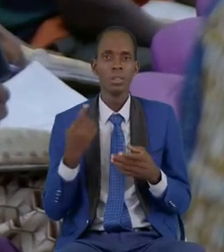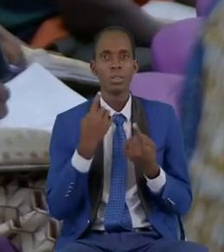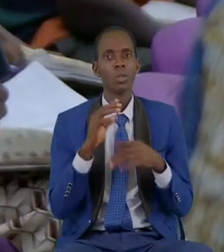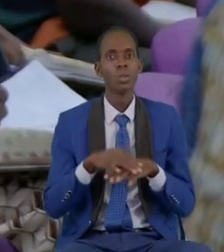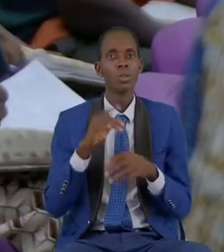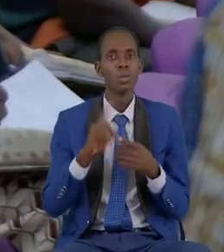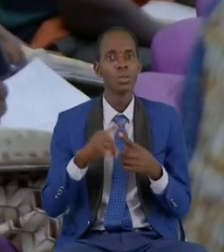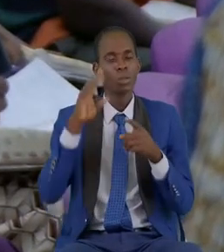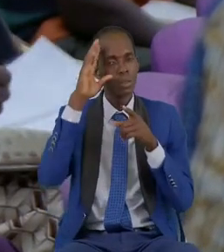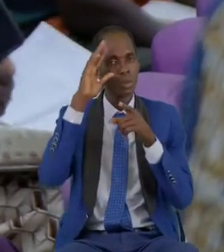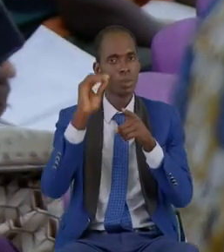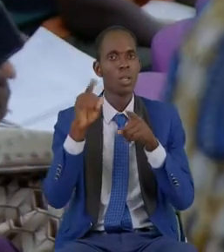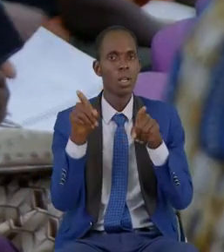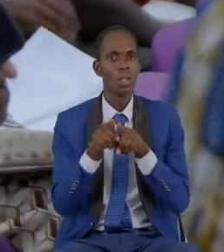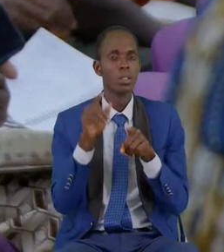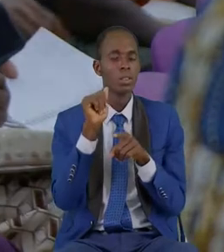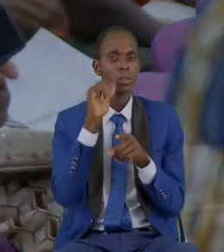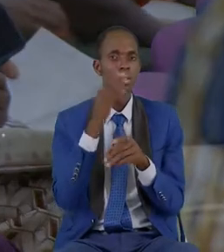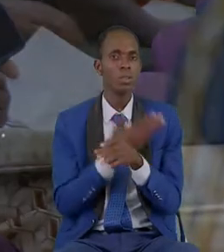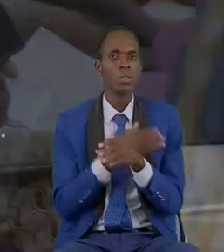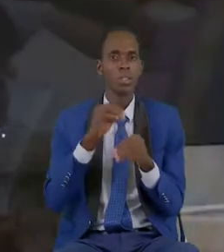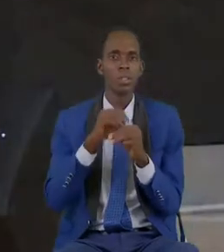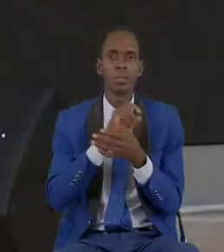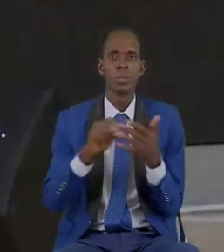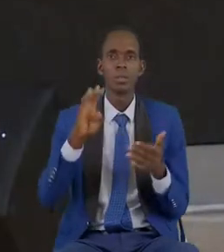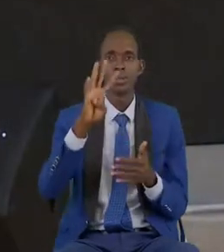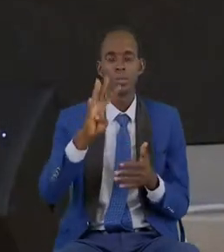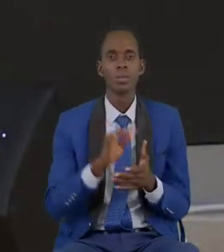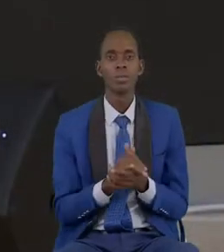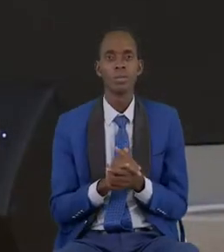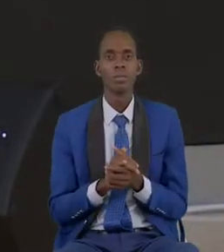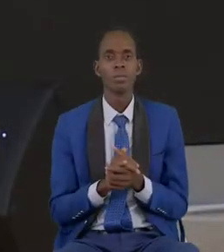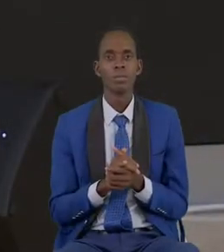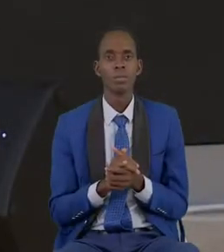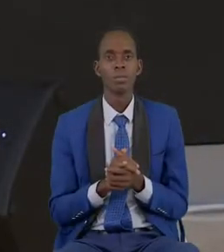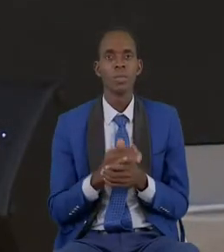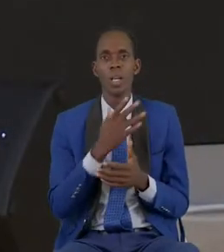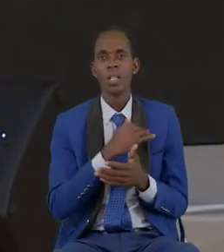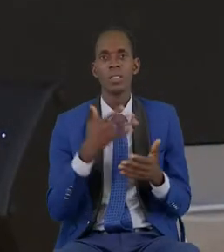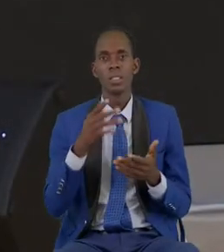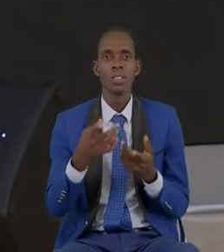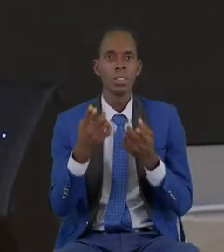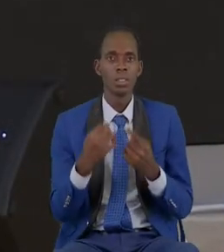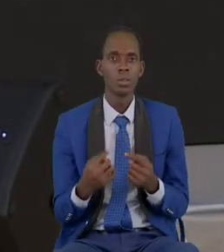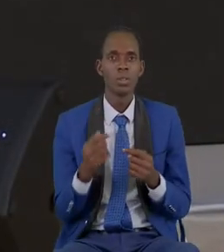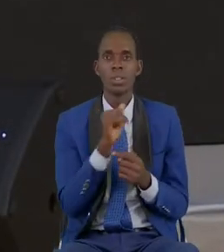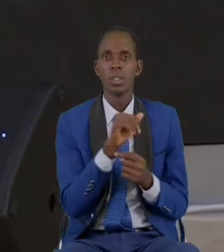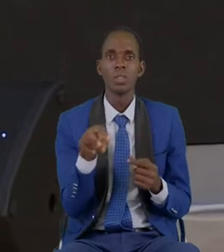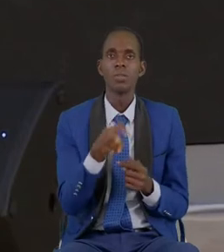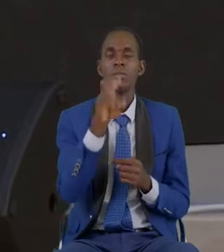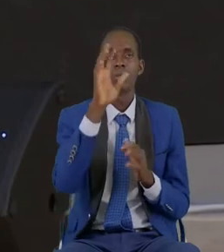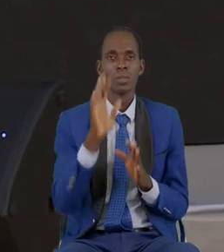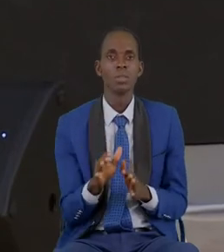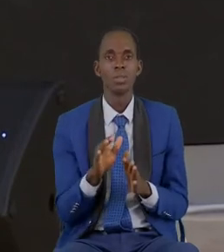as a daughter. In verse 4, it says in verse 4, and there came a traveler unto the